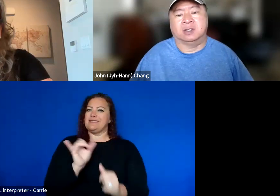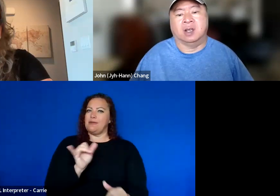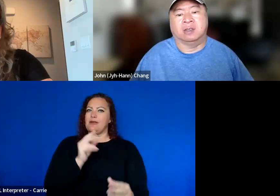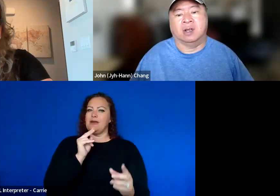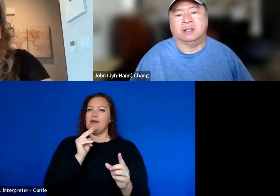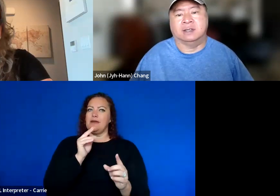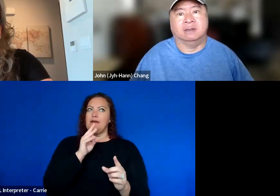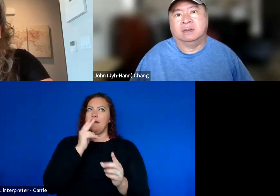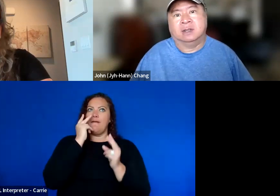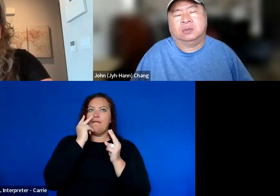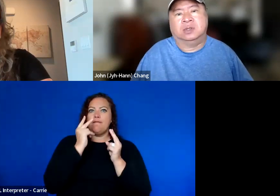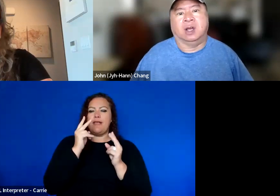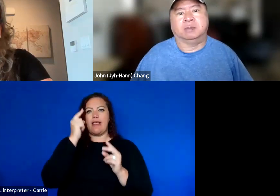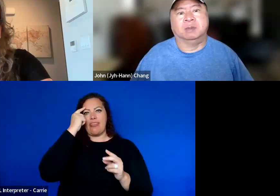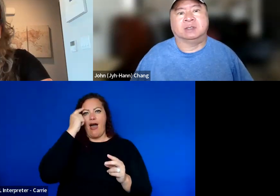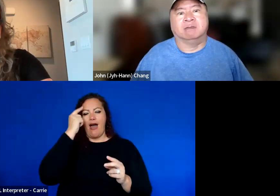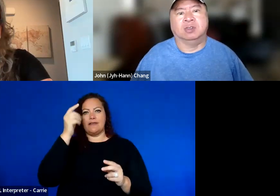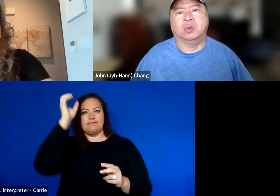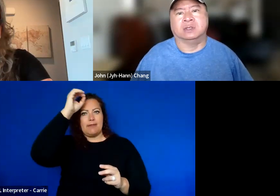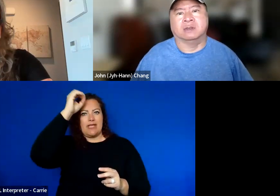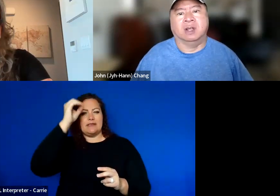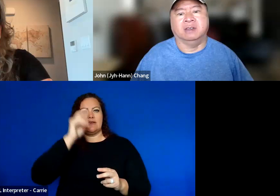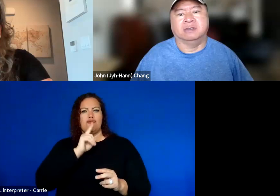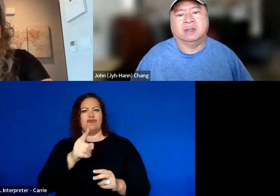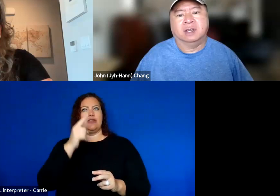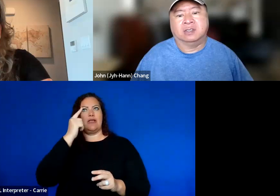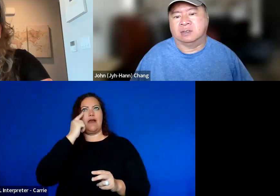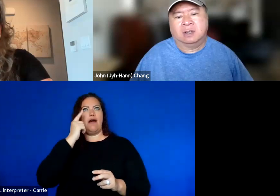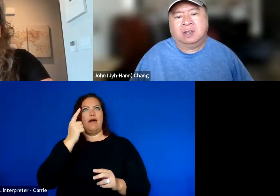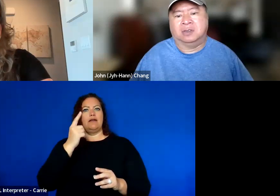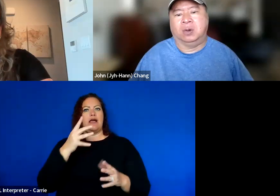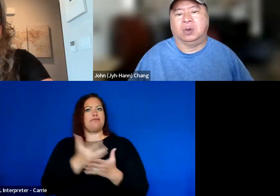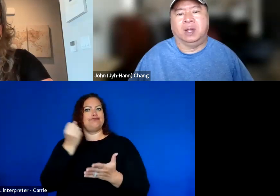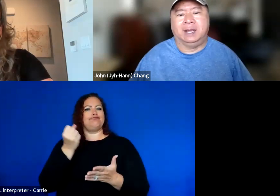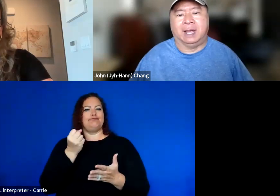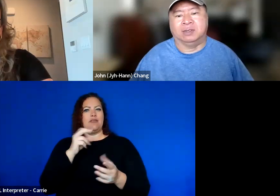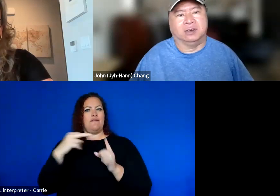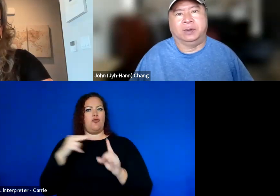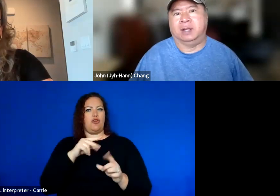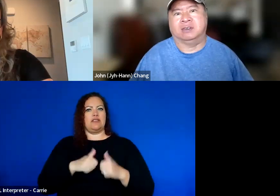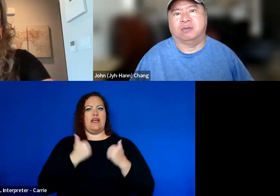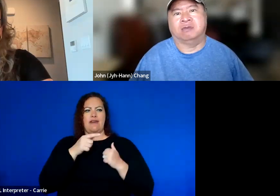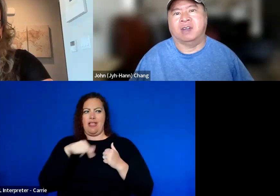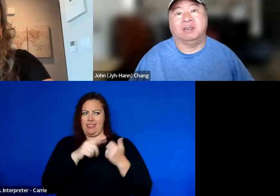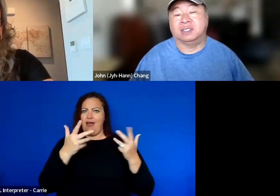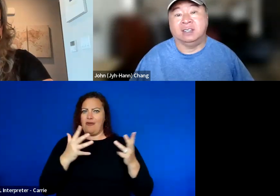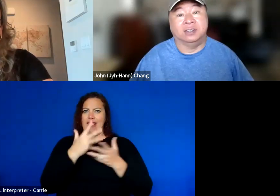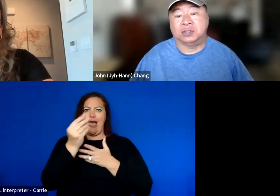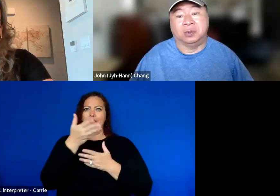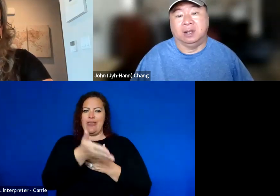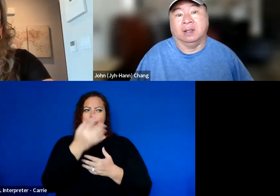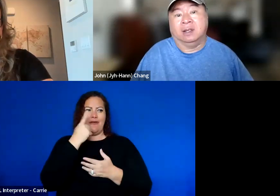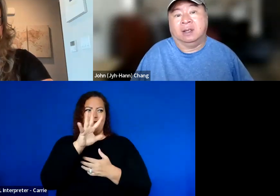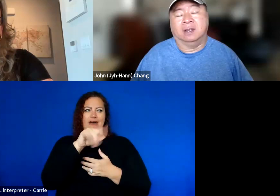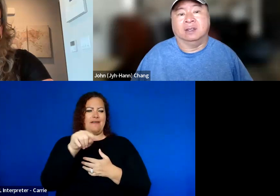thinner thoughts and really optimistic viewpoints of life, because they're already out there. They were out there for 5 or 10